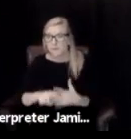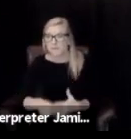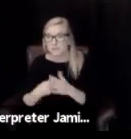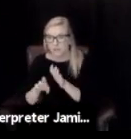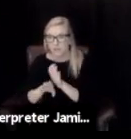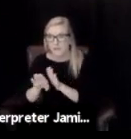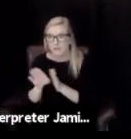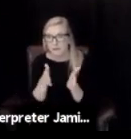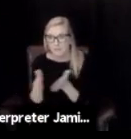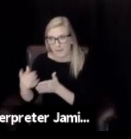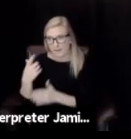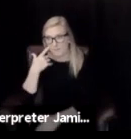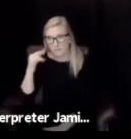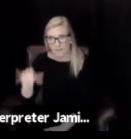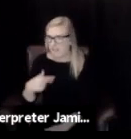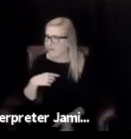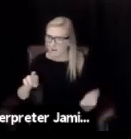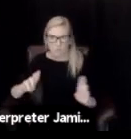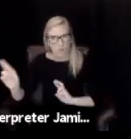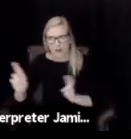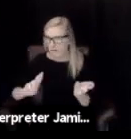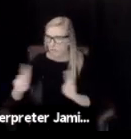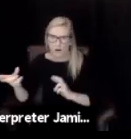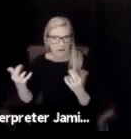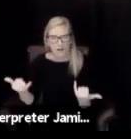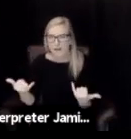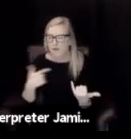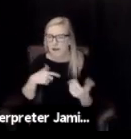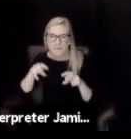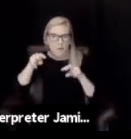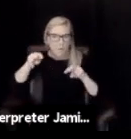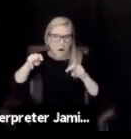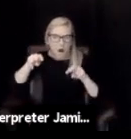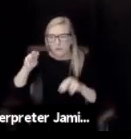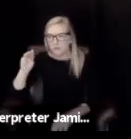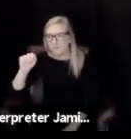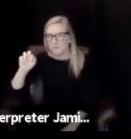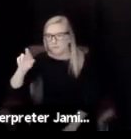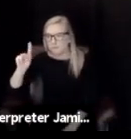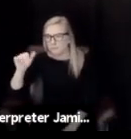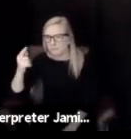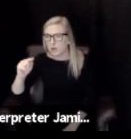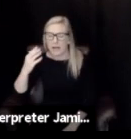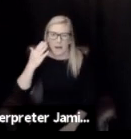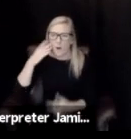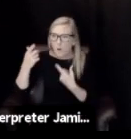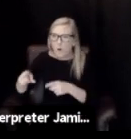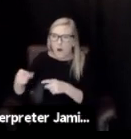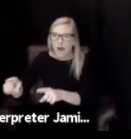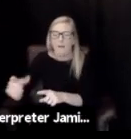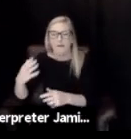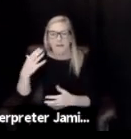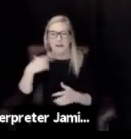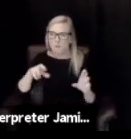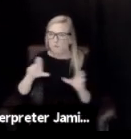plan? Like, I'm ready to do this. I've been watching the market. I know what's going on. I know what's happening. I'm